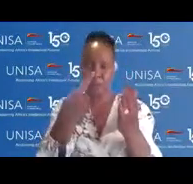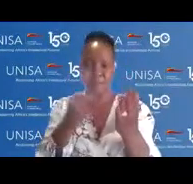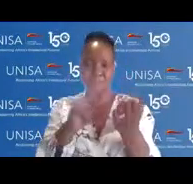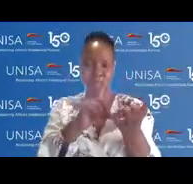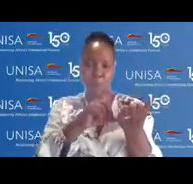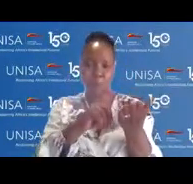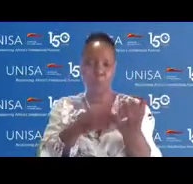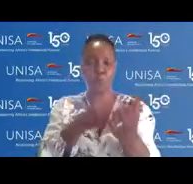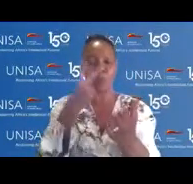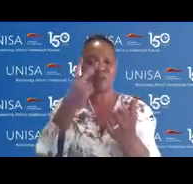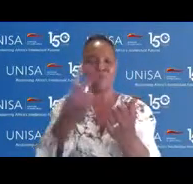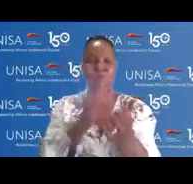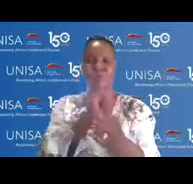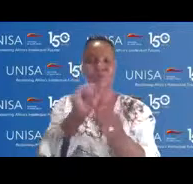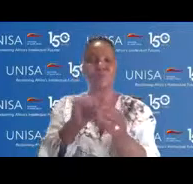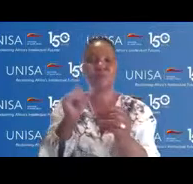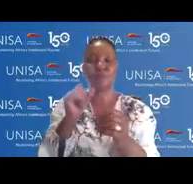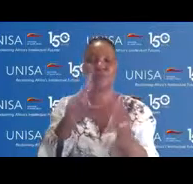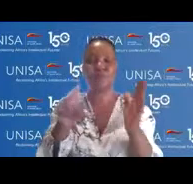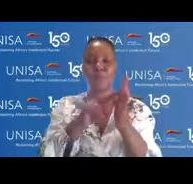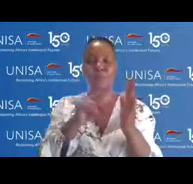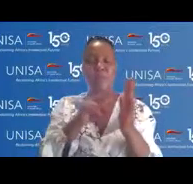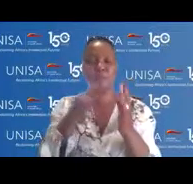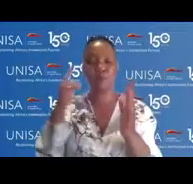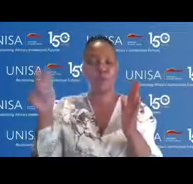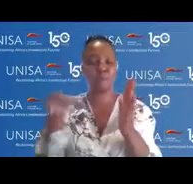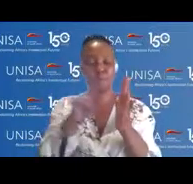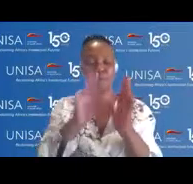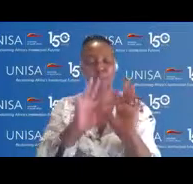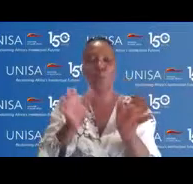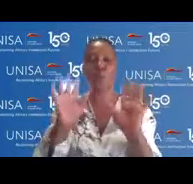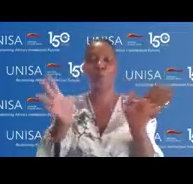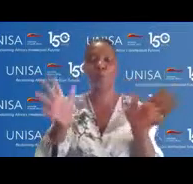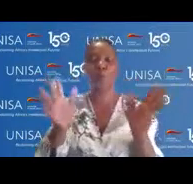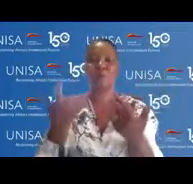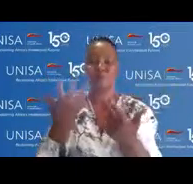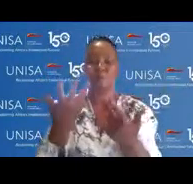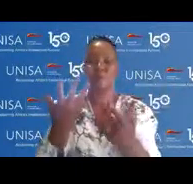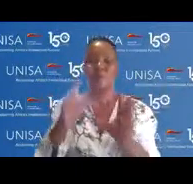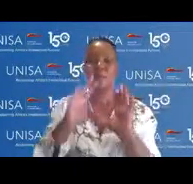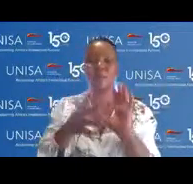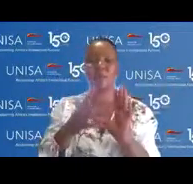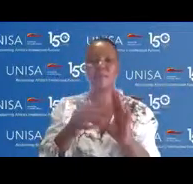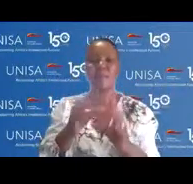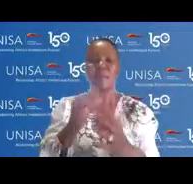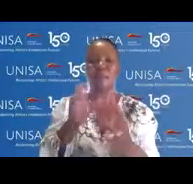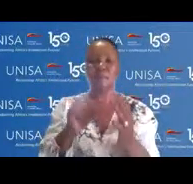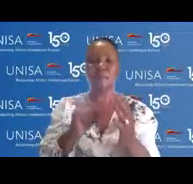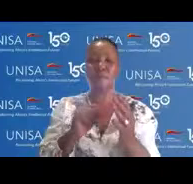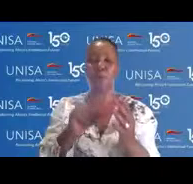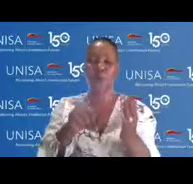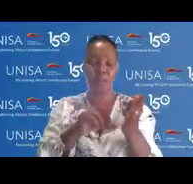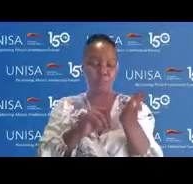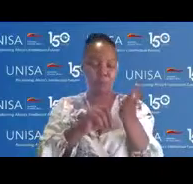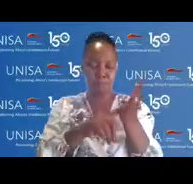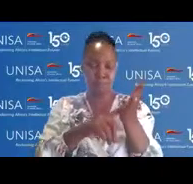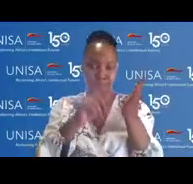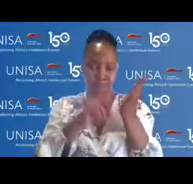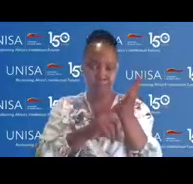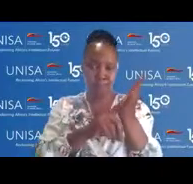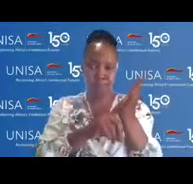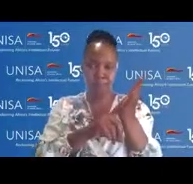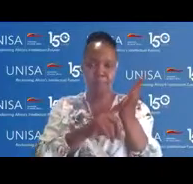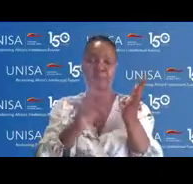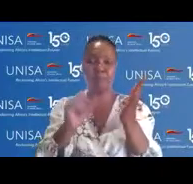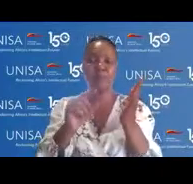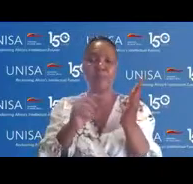sort of in view only mode. And then I can keep my finger on the picture, and then it basically says, okay, you can either save it to